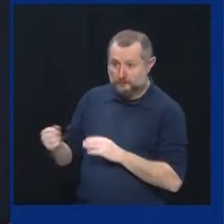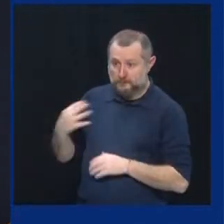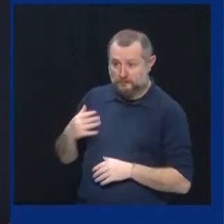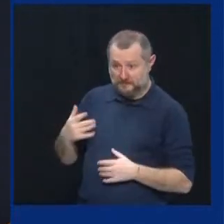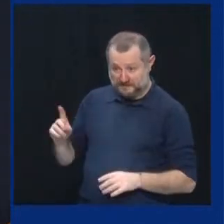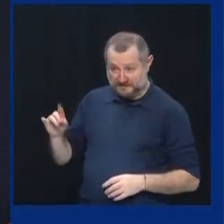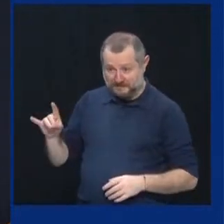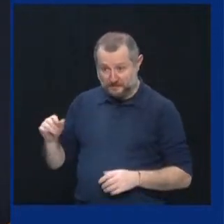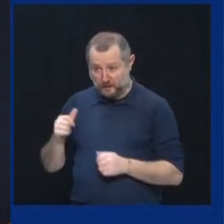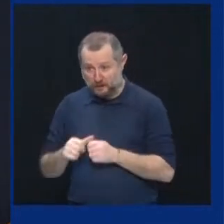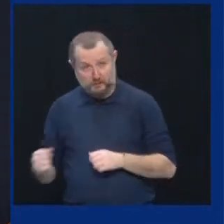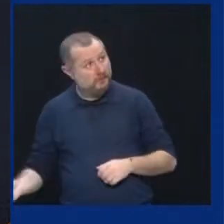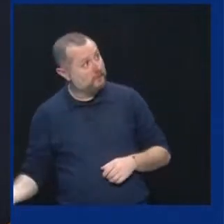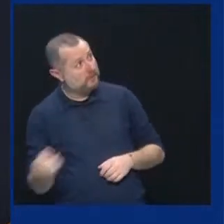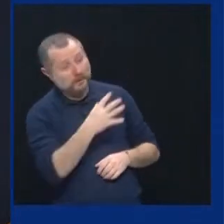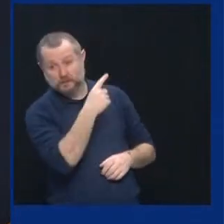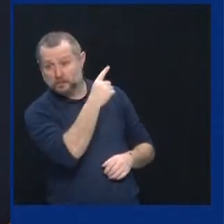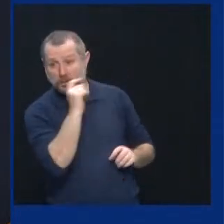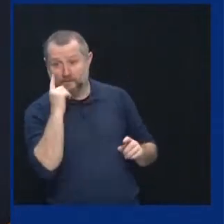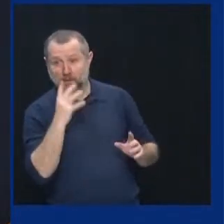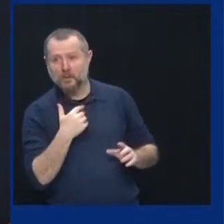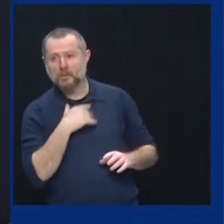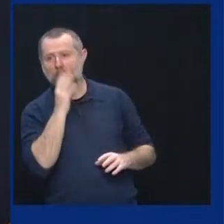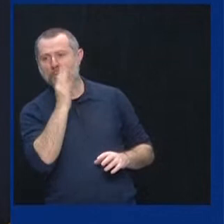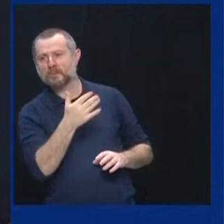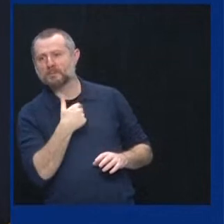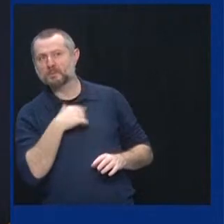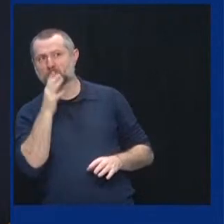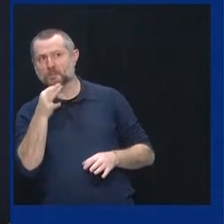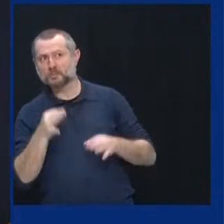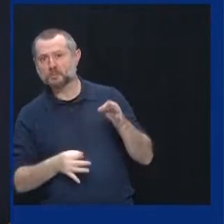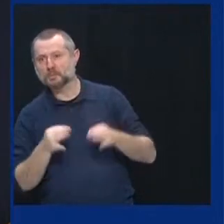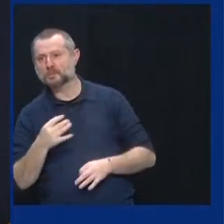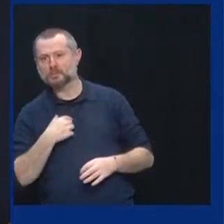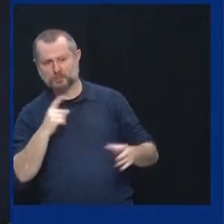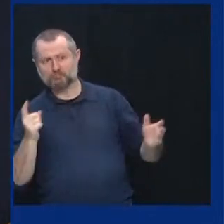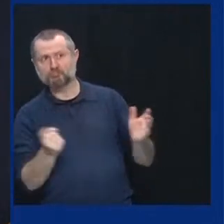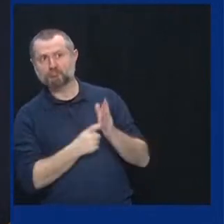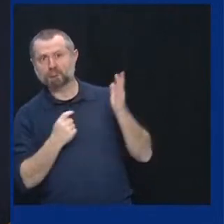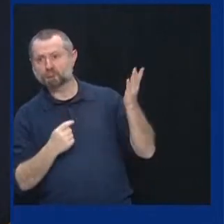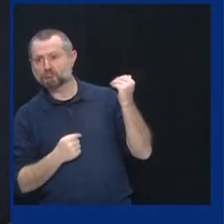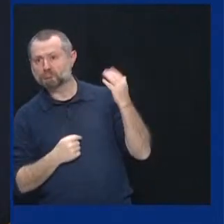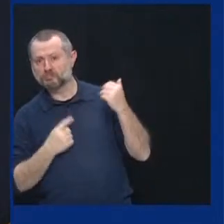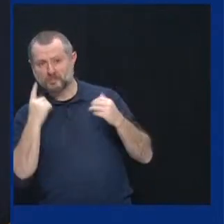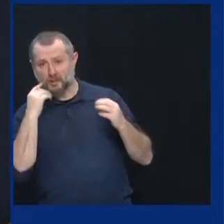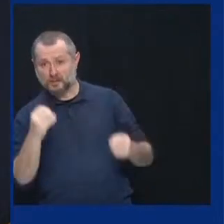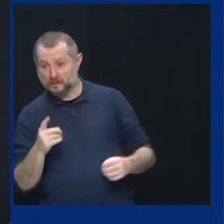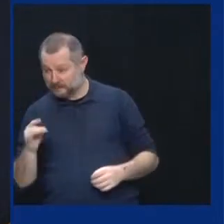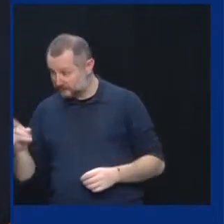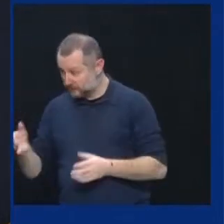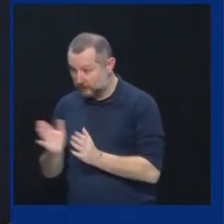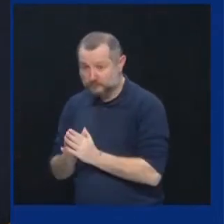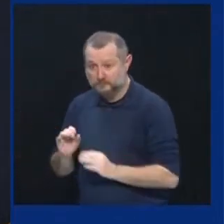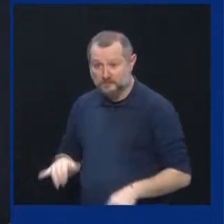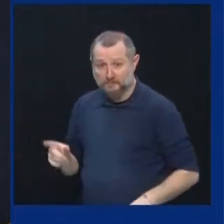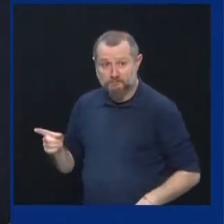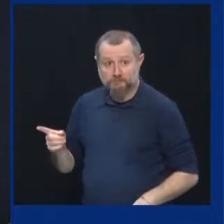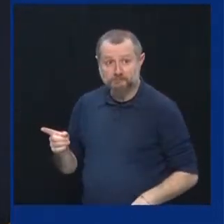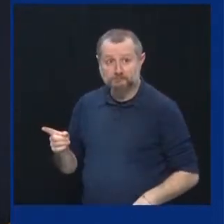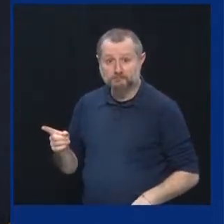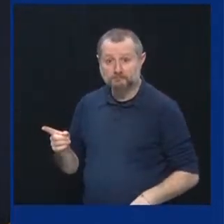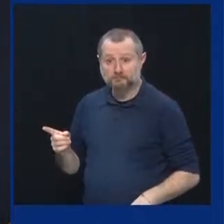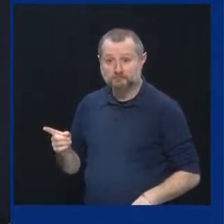say, I'm going to subpoena the information if you didn't get it? Right? So it was